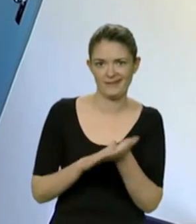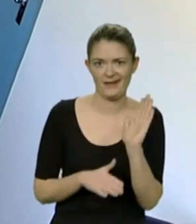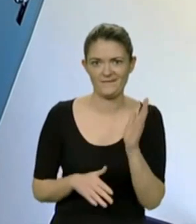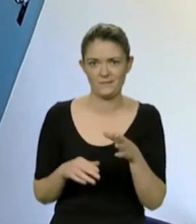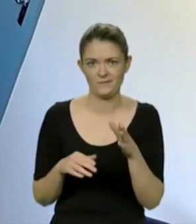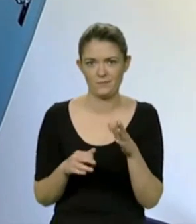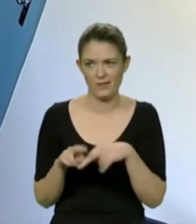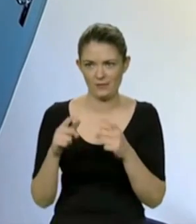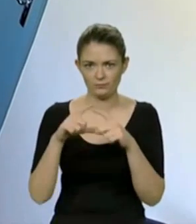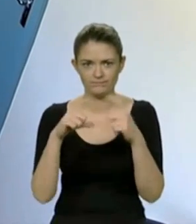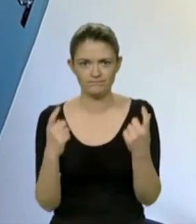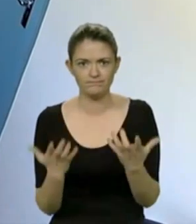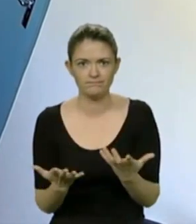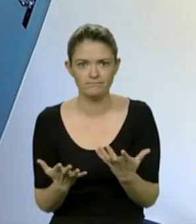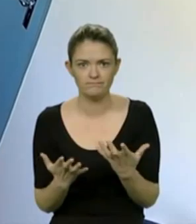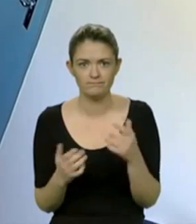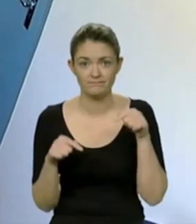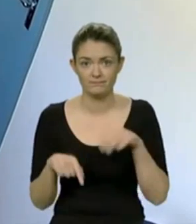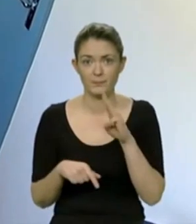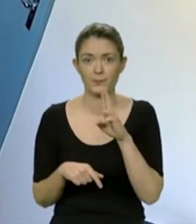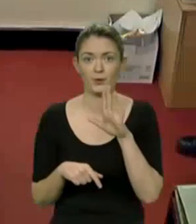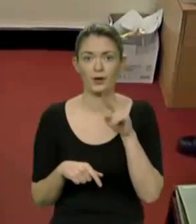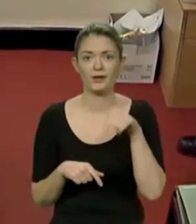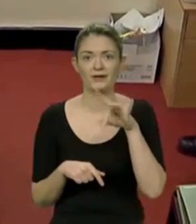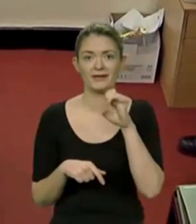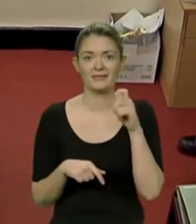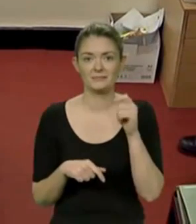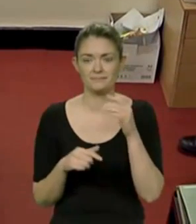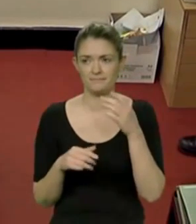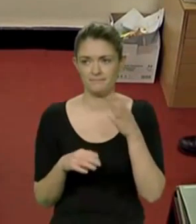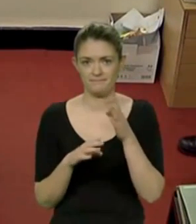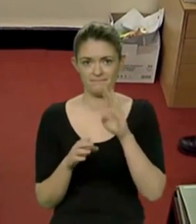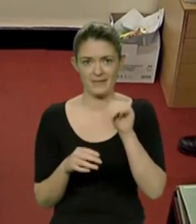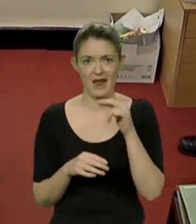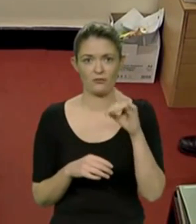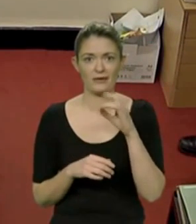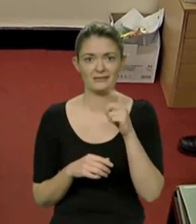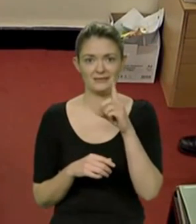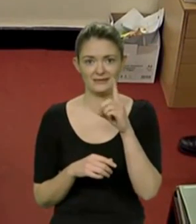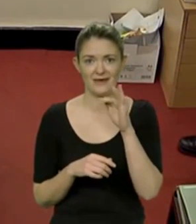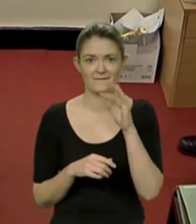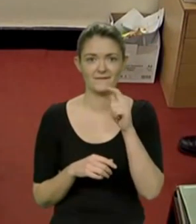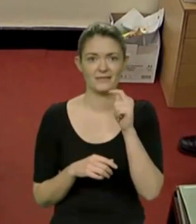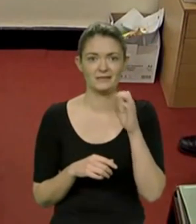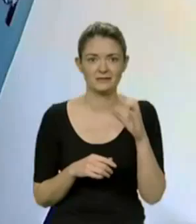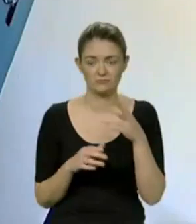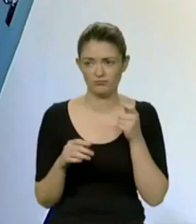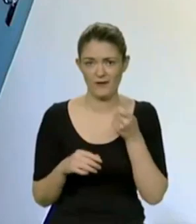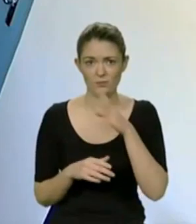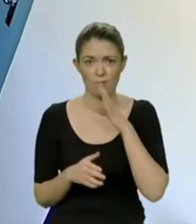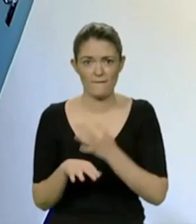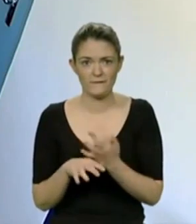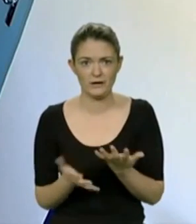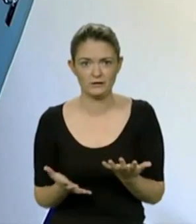Absence without leave, in that he, at Plunkett Barracks BFTC, did travel to Waterford, which was outside the bounds of his granted local